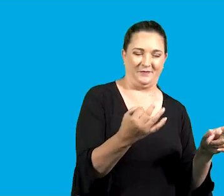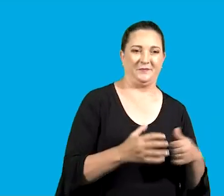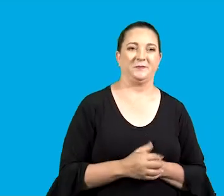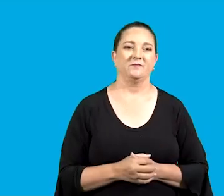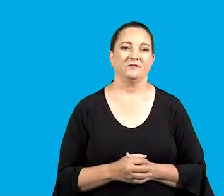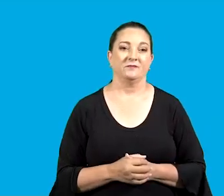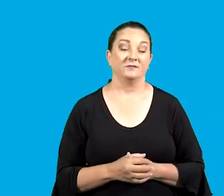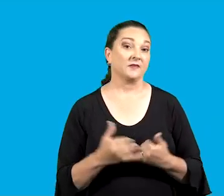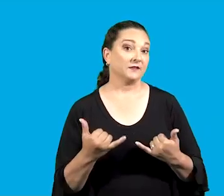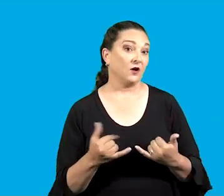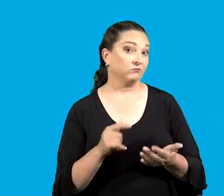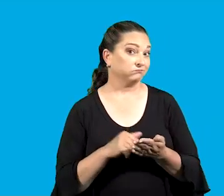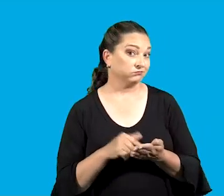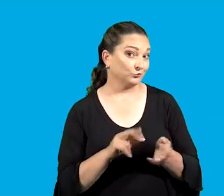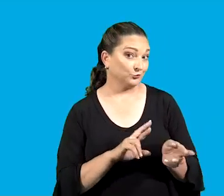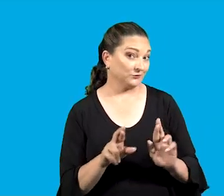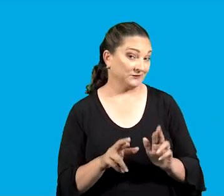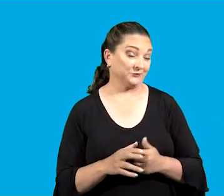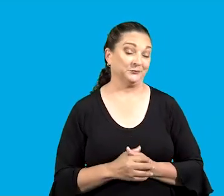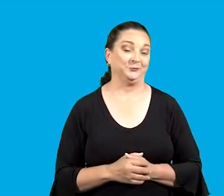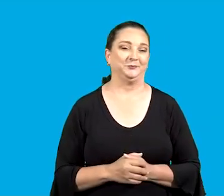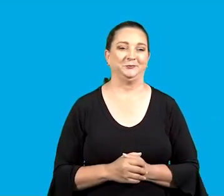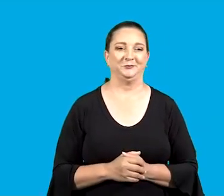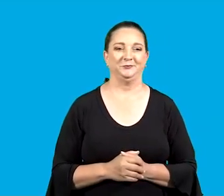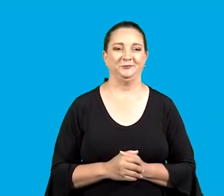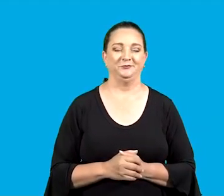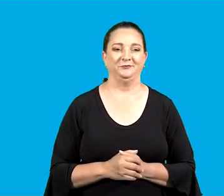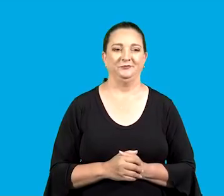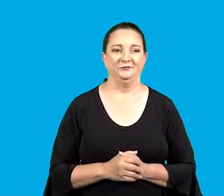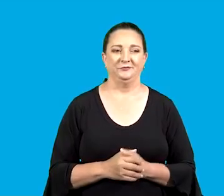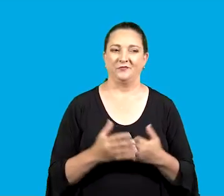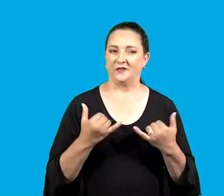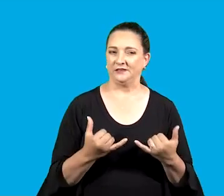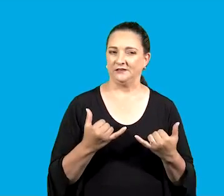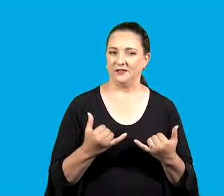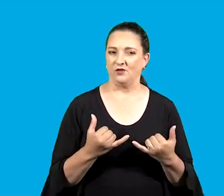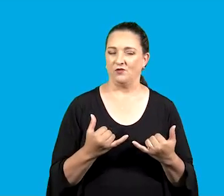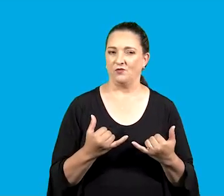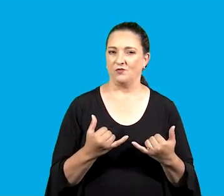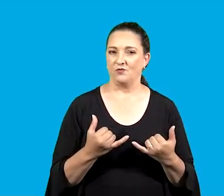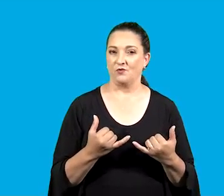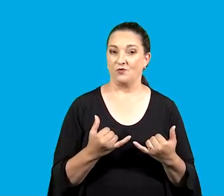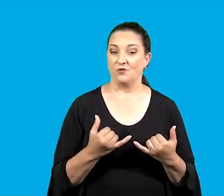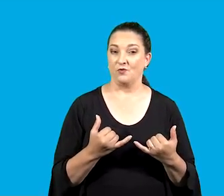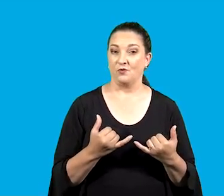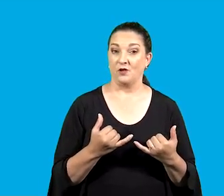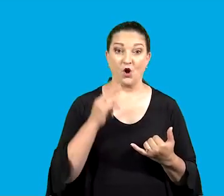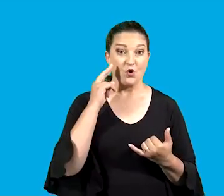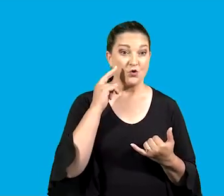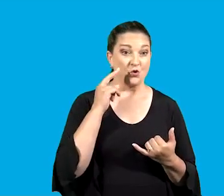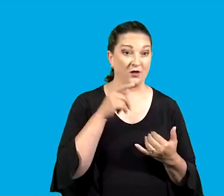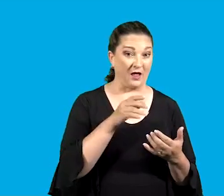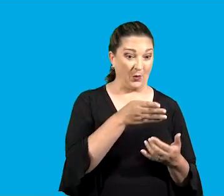so calculators need to be ready. So I'm only going to do the parts that are